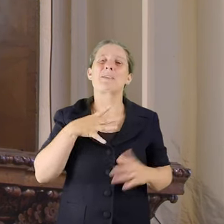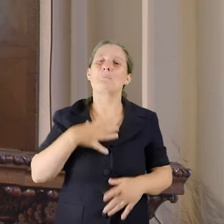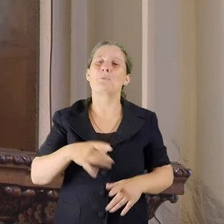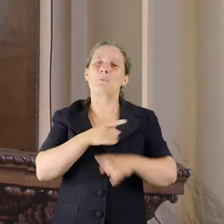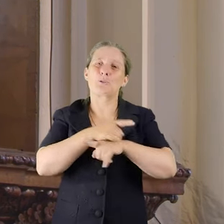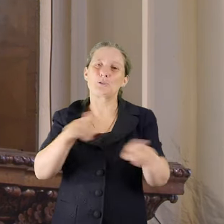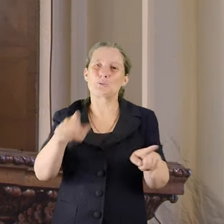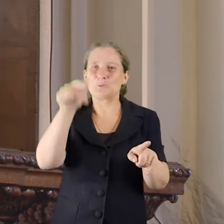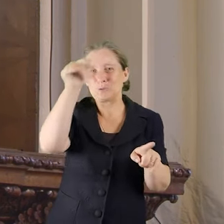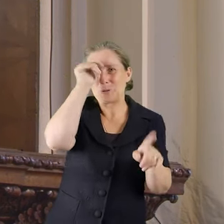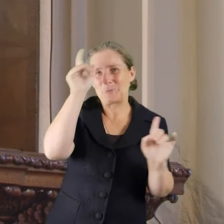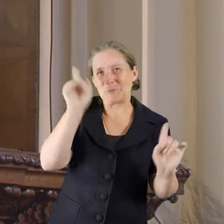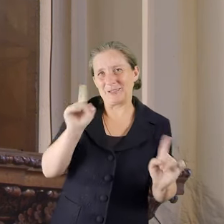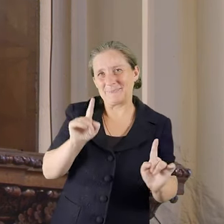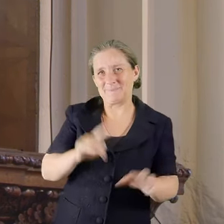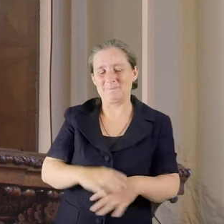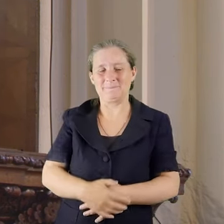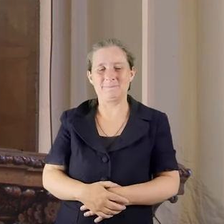But I want you to know this.